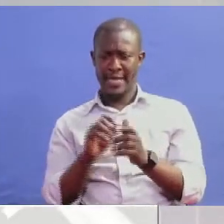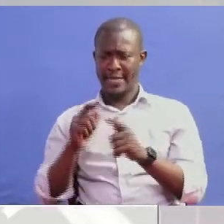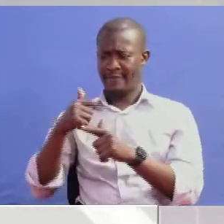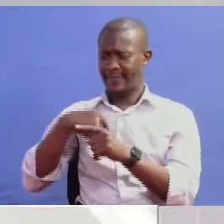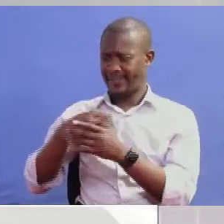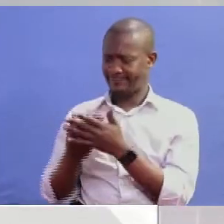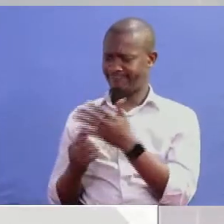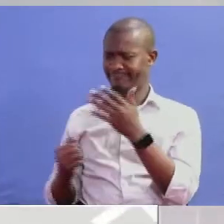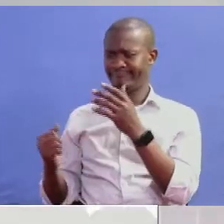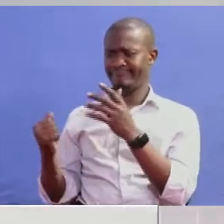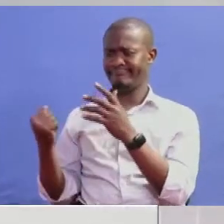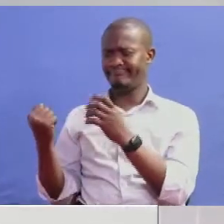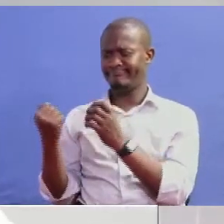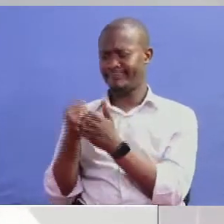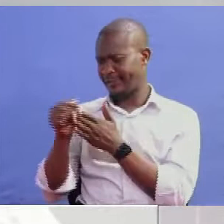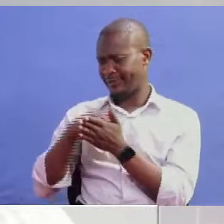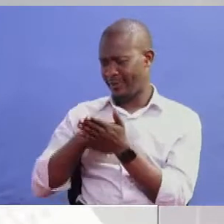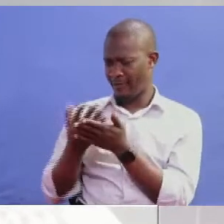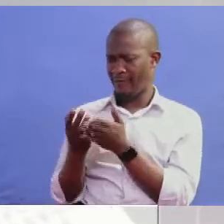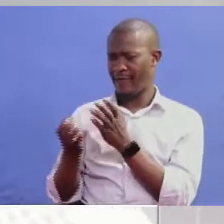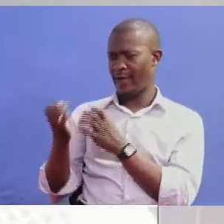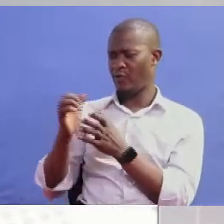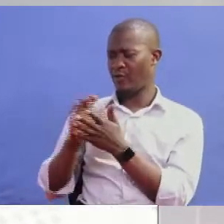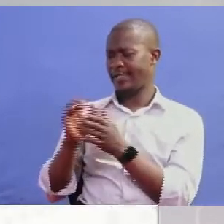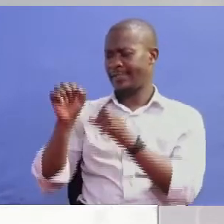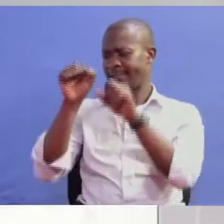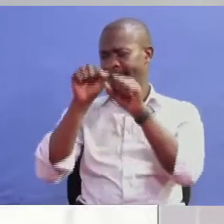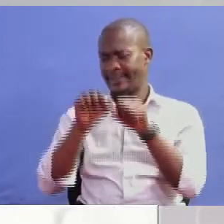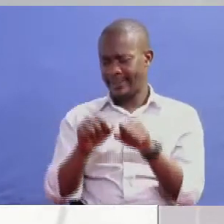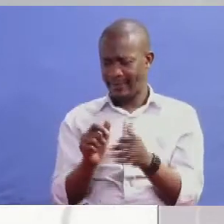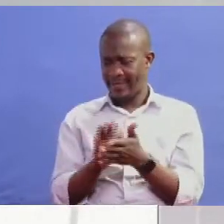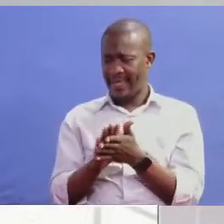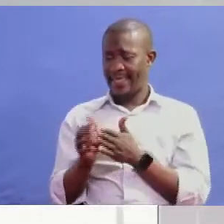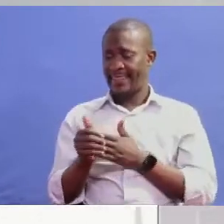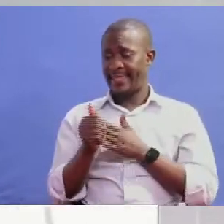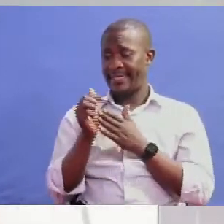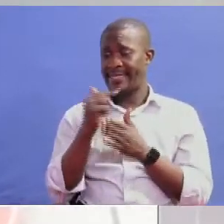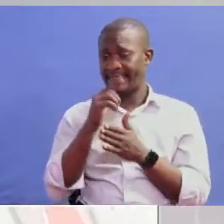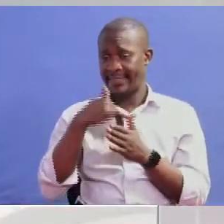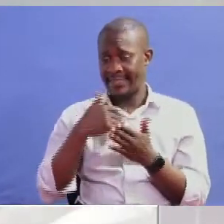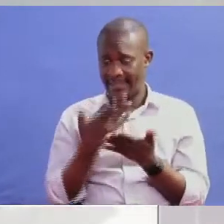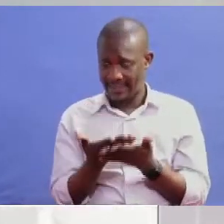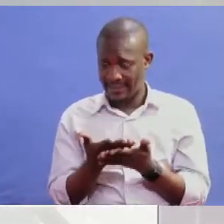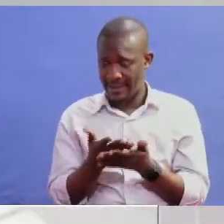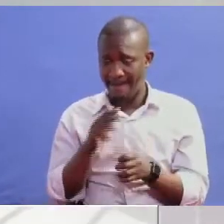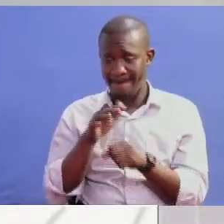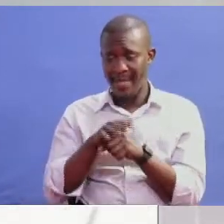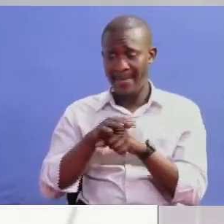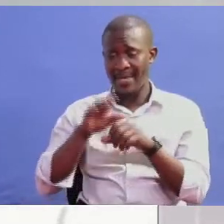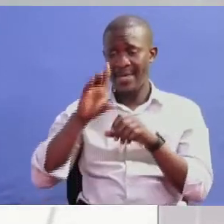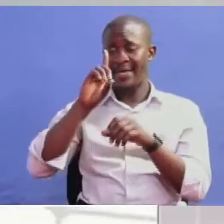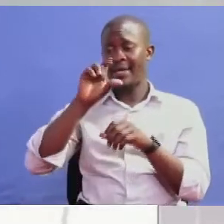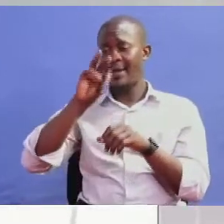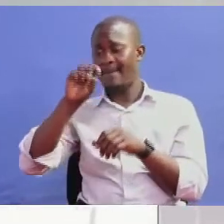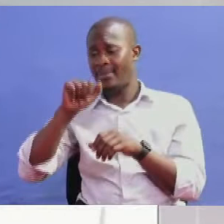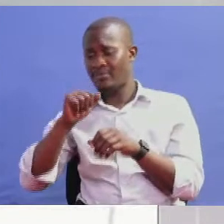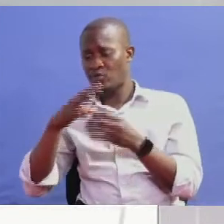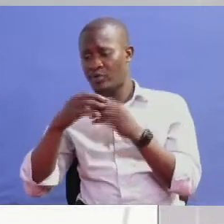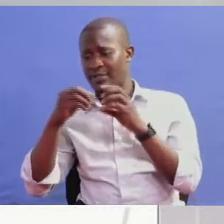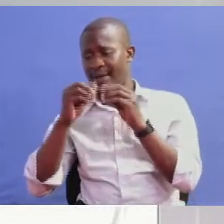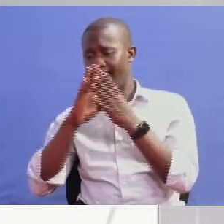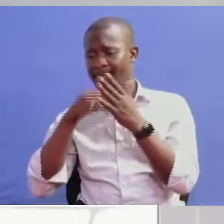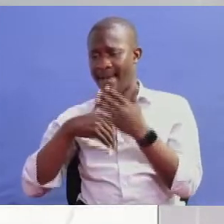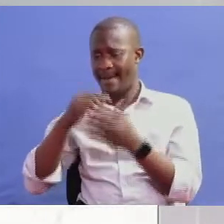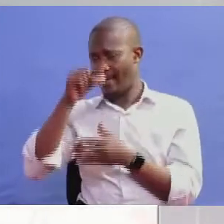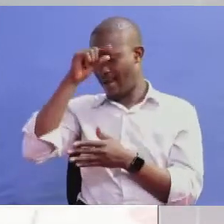of their ecosystem. Led by Governor Zadho Godhana, the leaders have said that mega dams constructed by the government